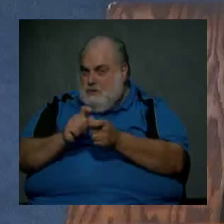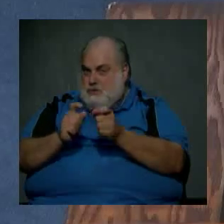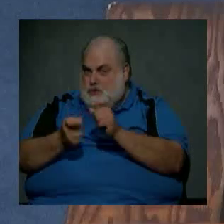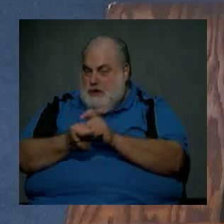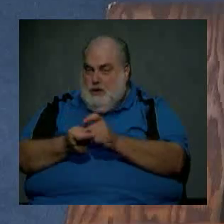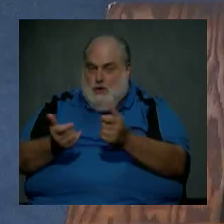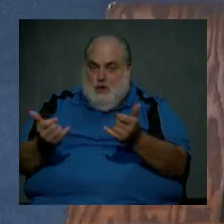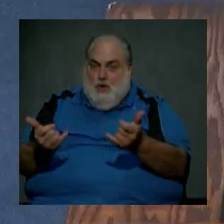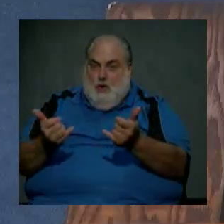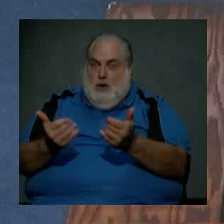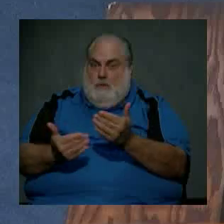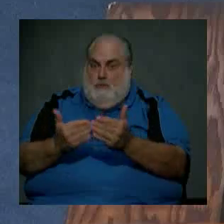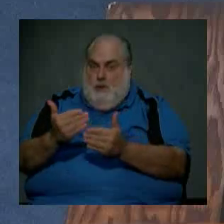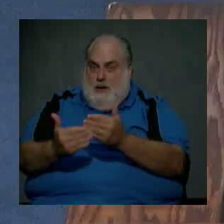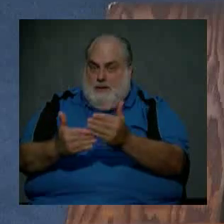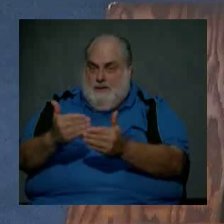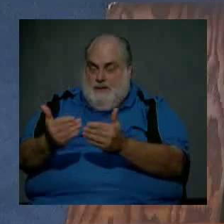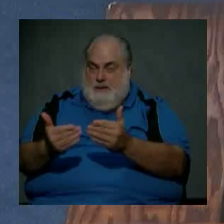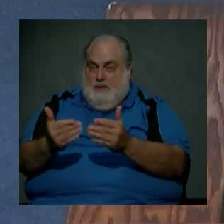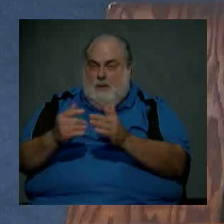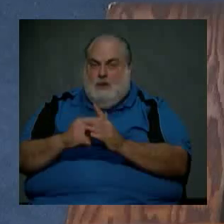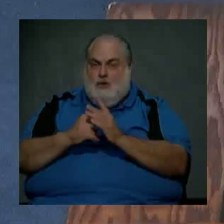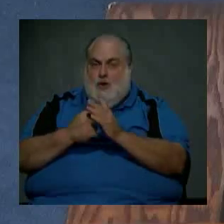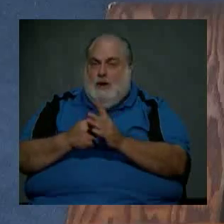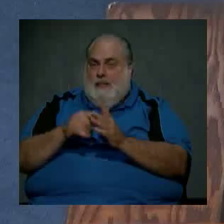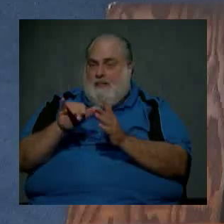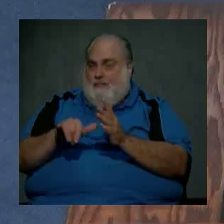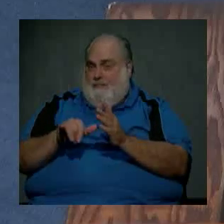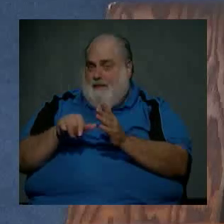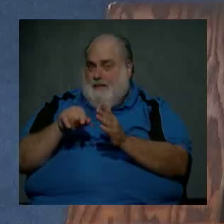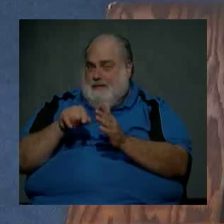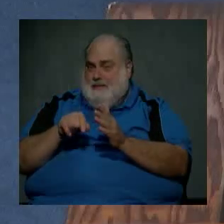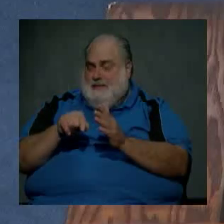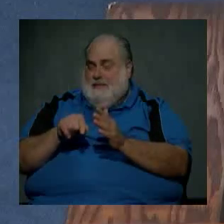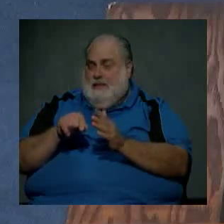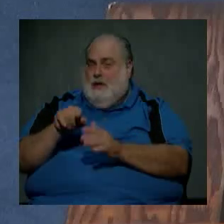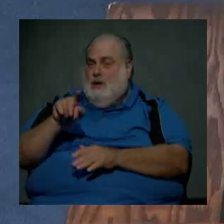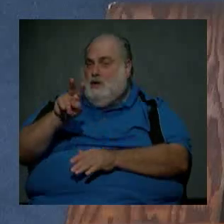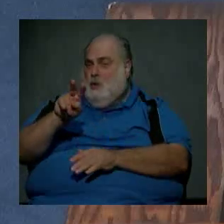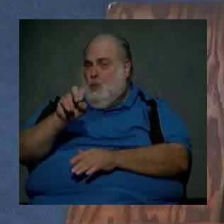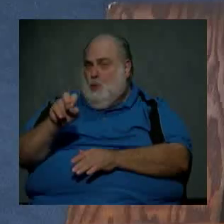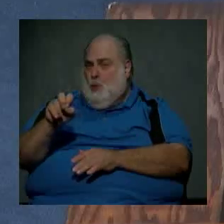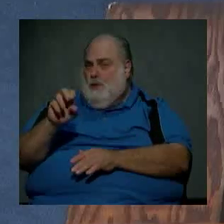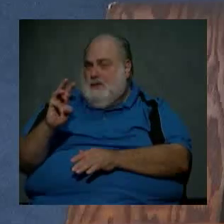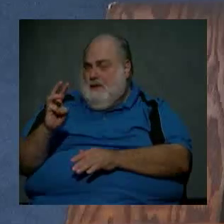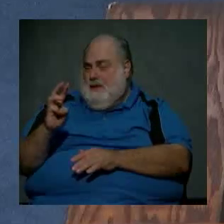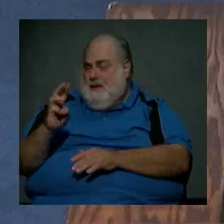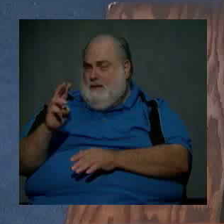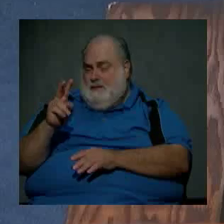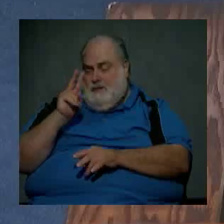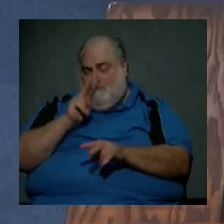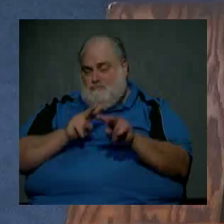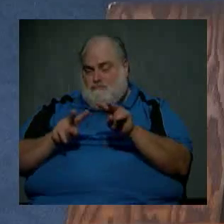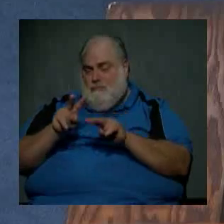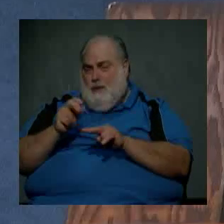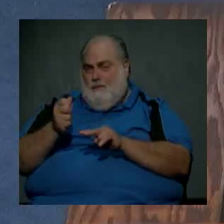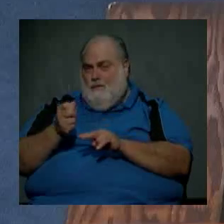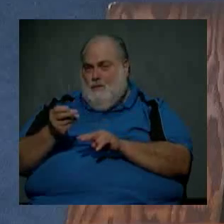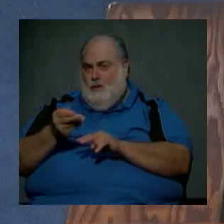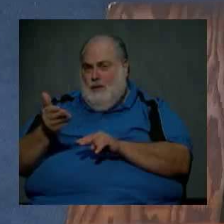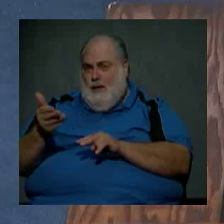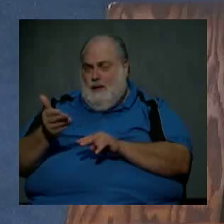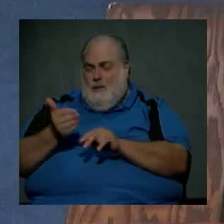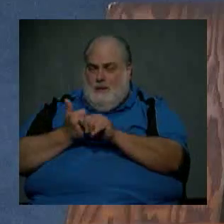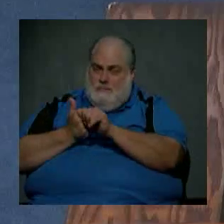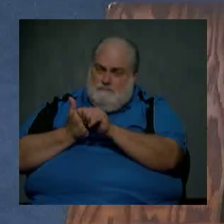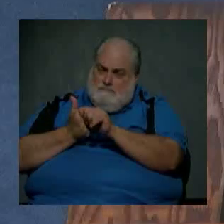market conditions. And so we started this process back in 2006 to look at a few things, and we keep track as